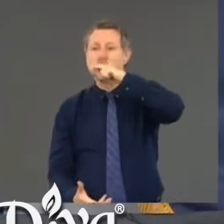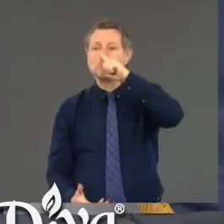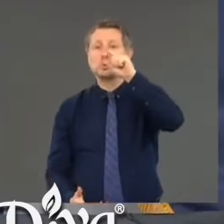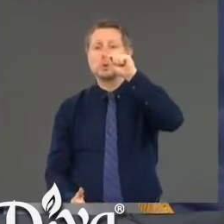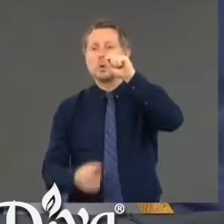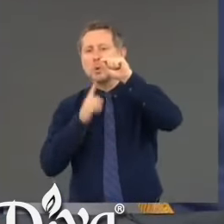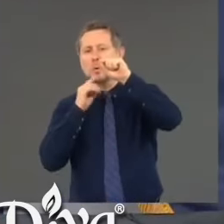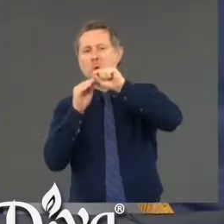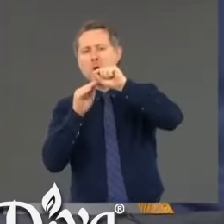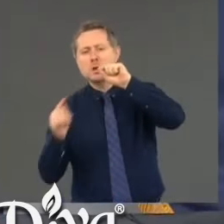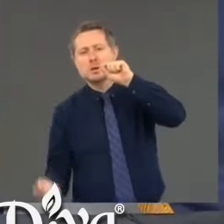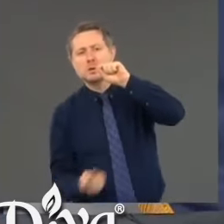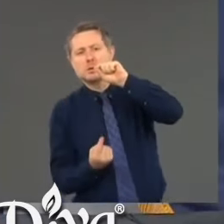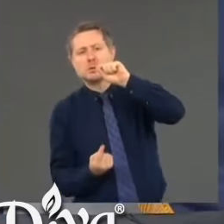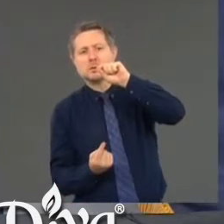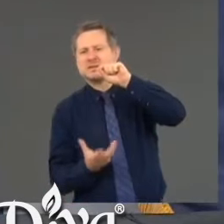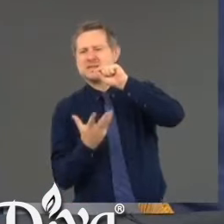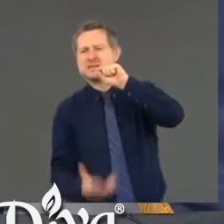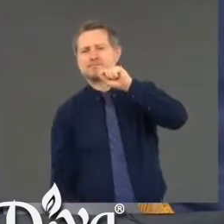fact.